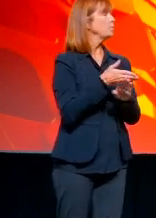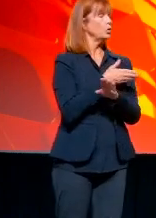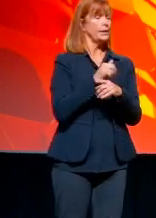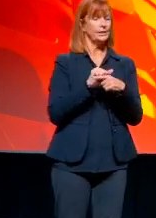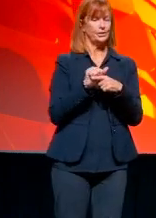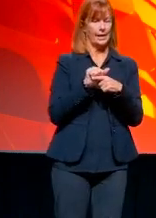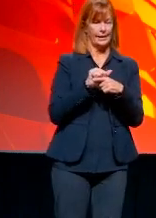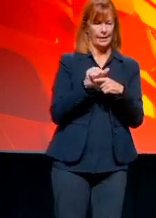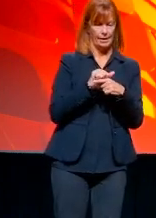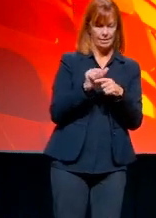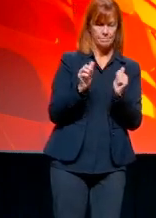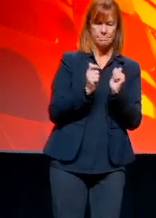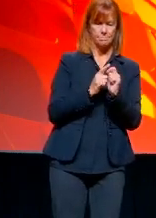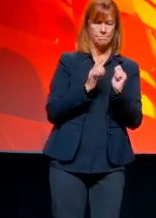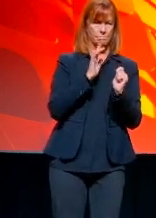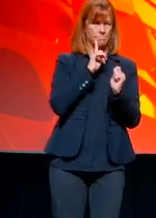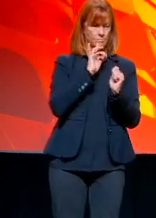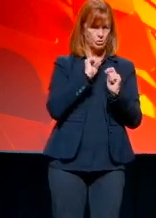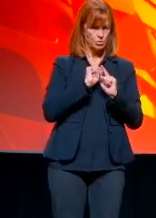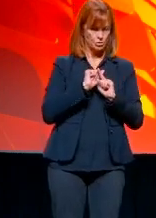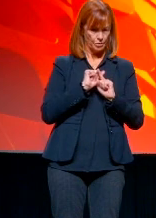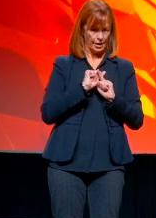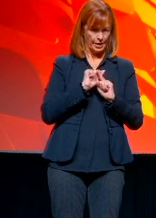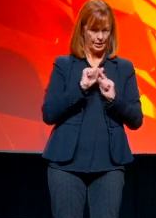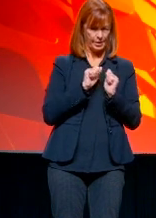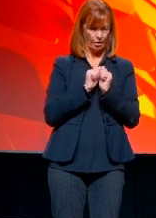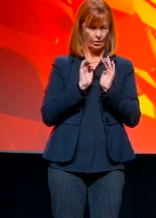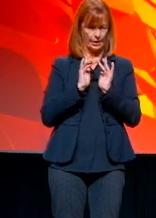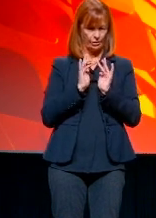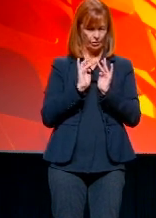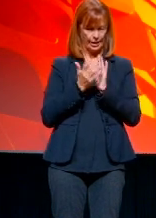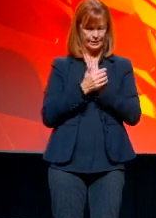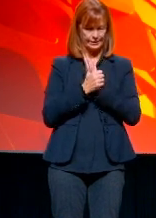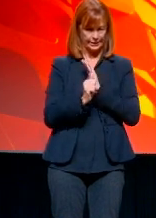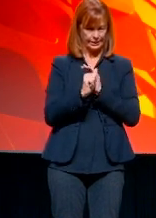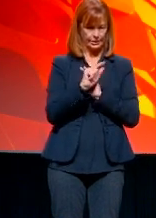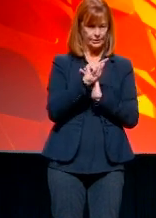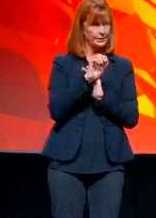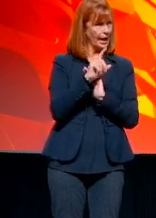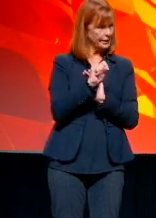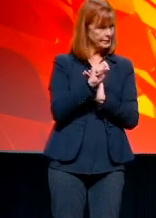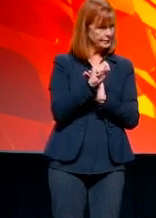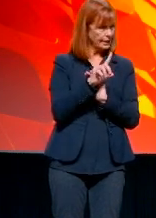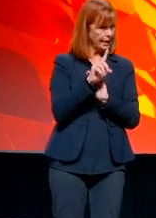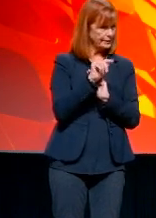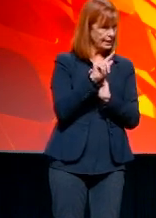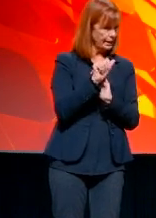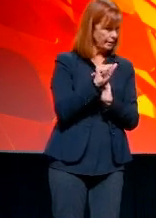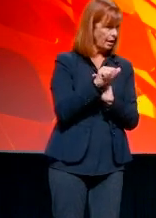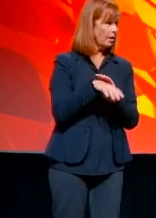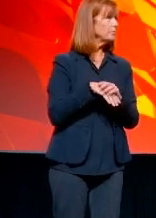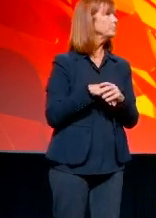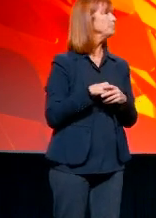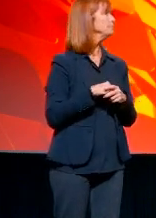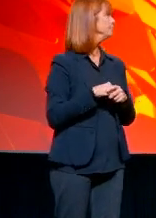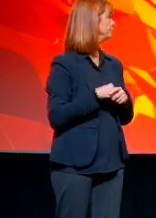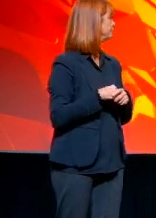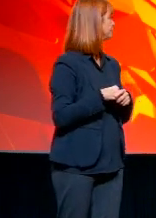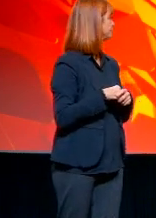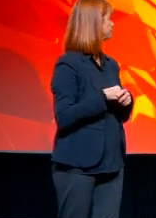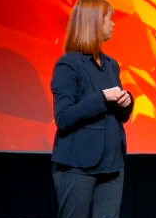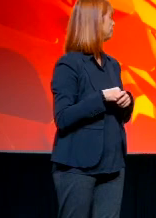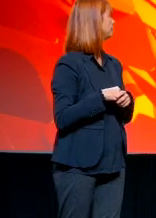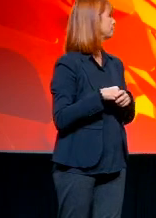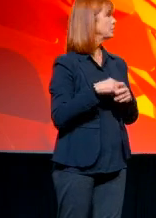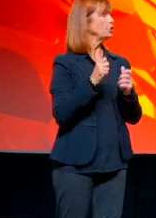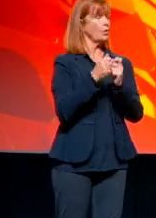to train on unlabeled internet-scale text data to build a backbone. And usually you use like trillions of tokens